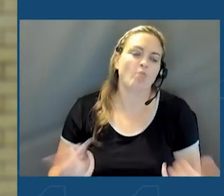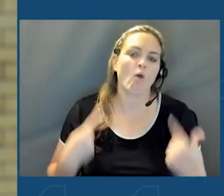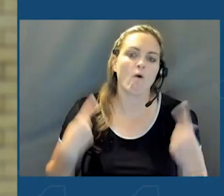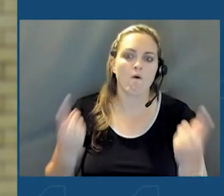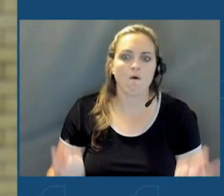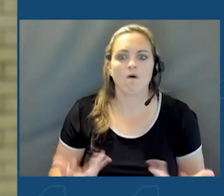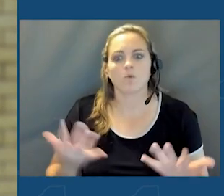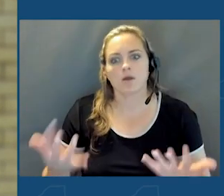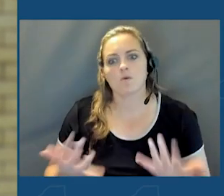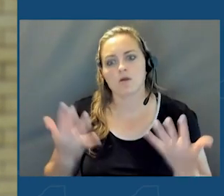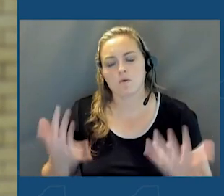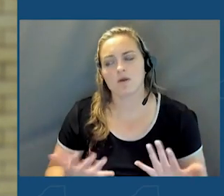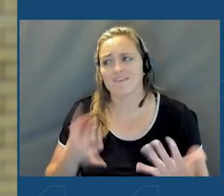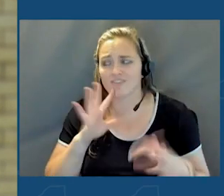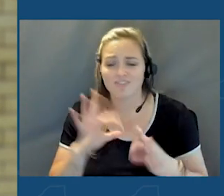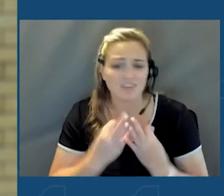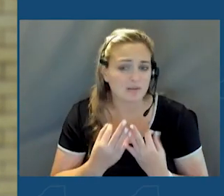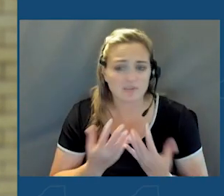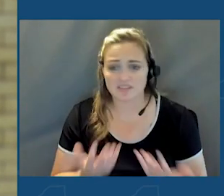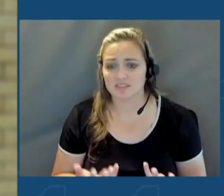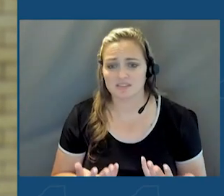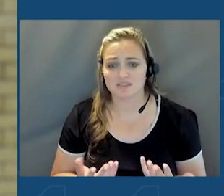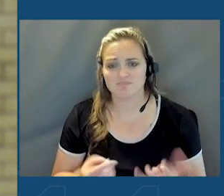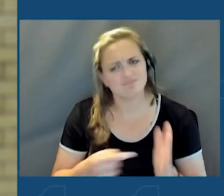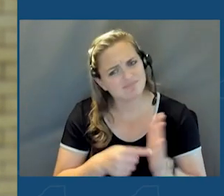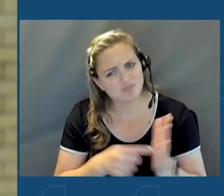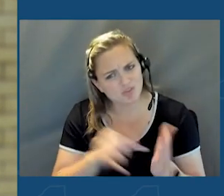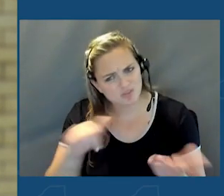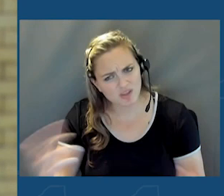families. They deserve that.